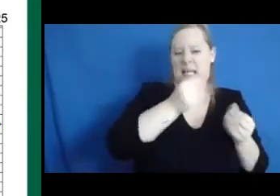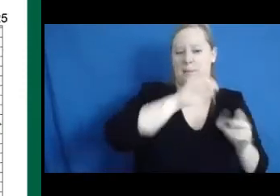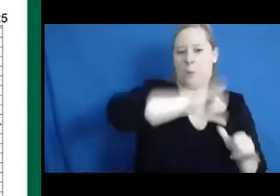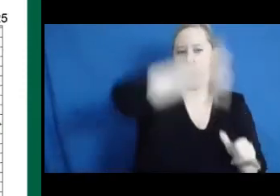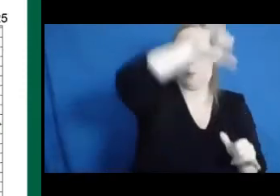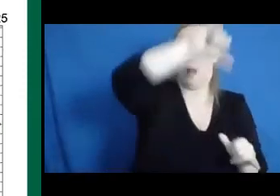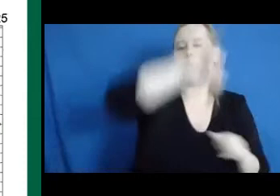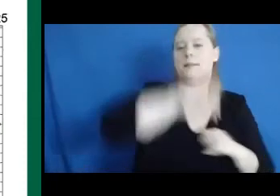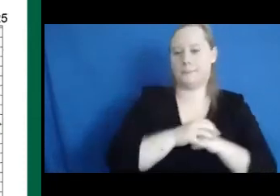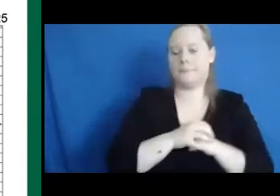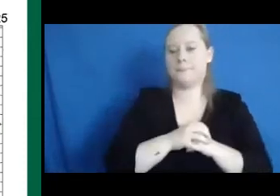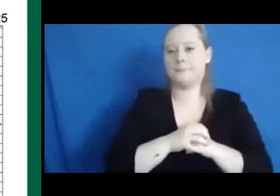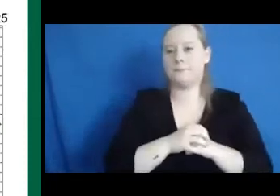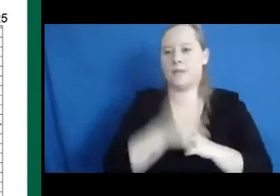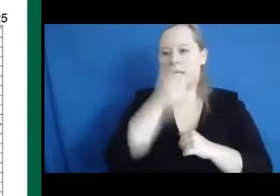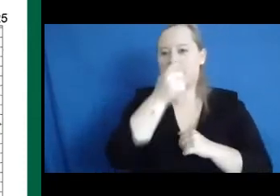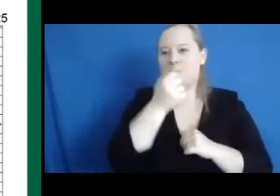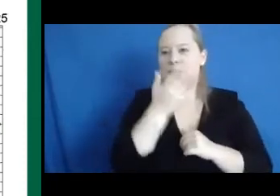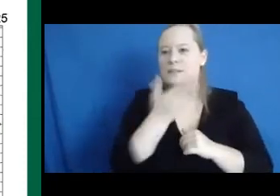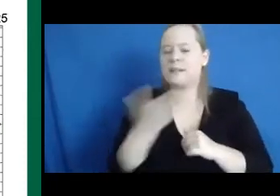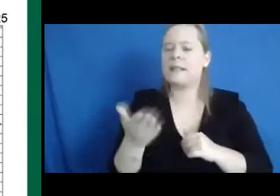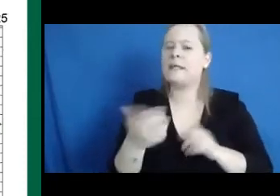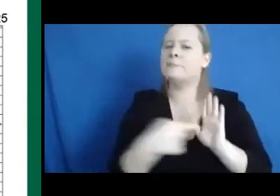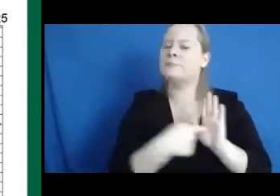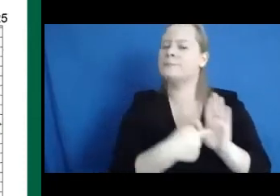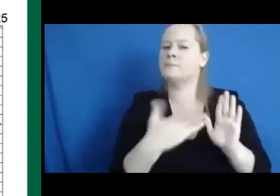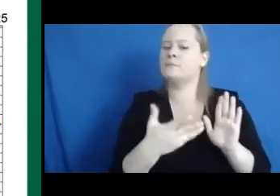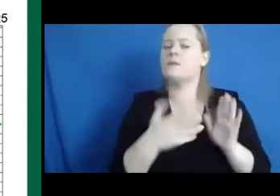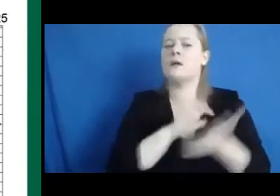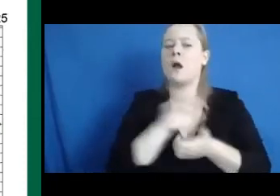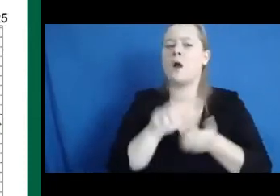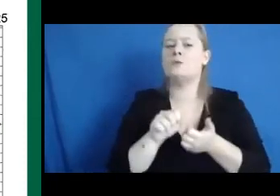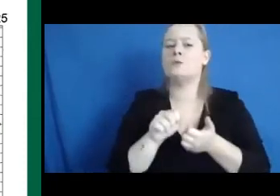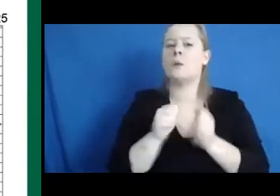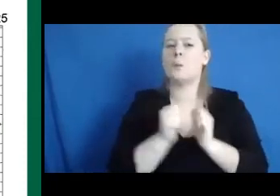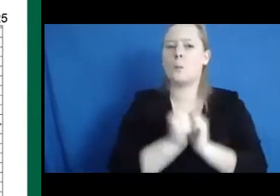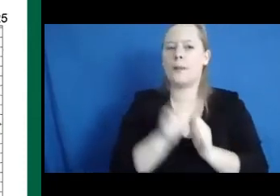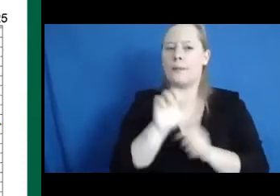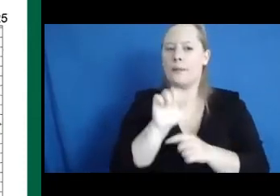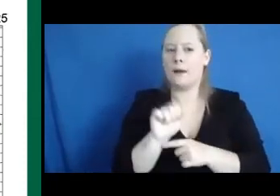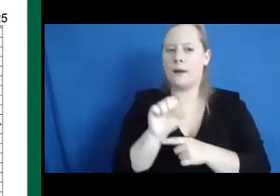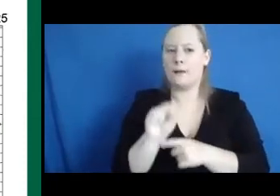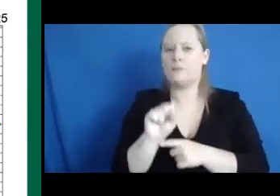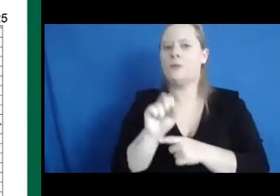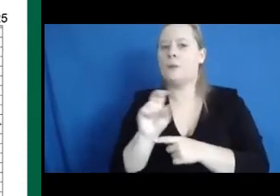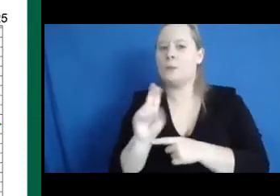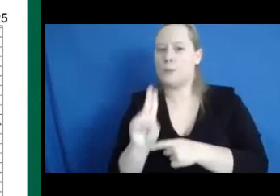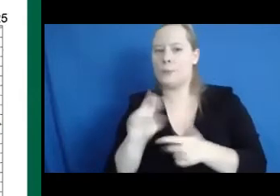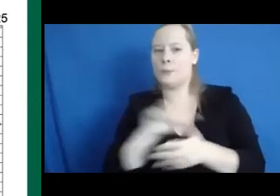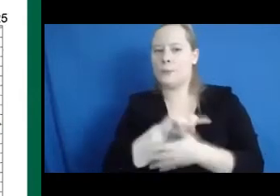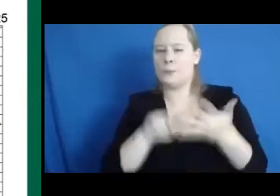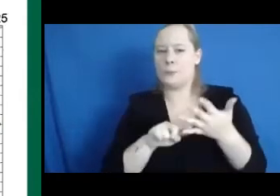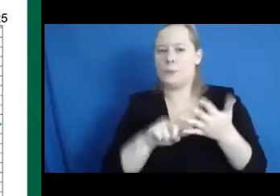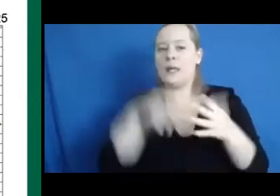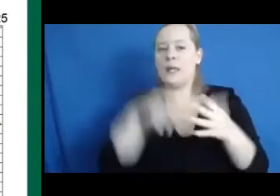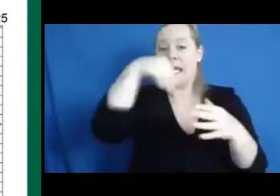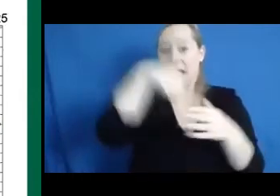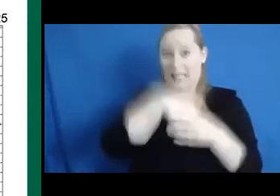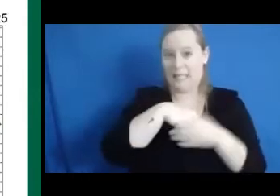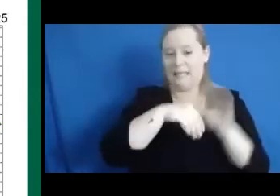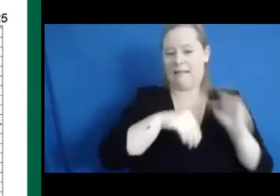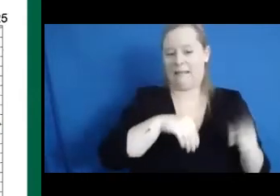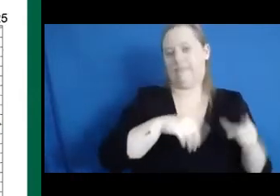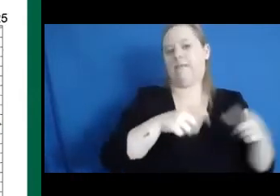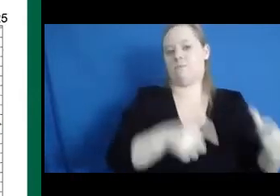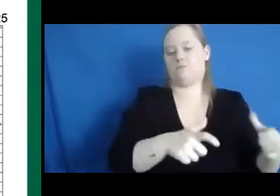An interesting thing to point out here is the concentrations of arsenic, uranium, vanadium, and copper in the Aztec Reservoir. You can see